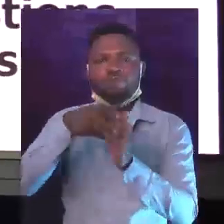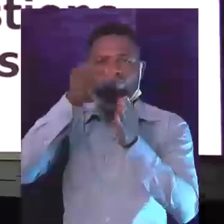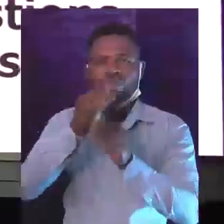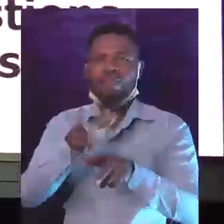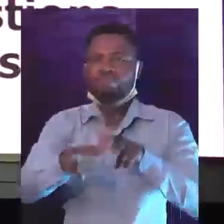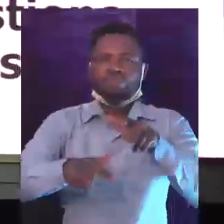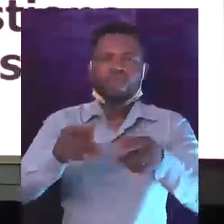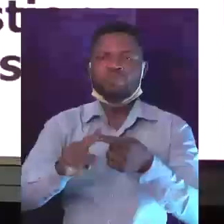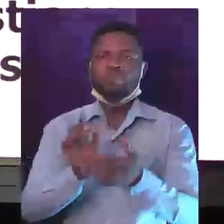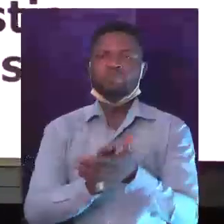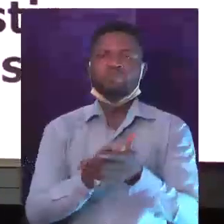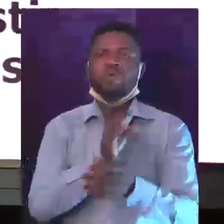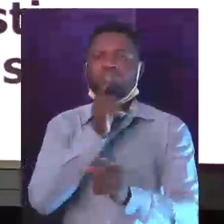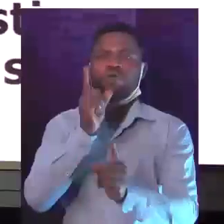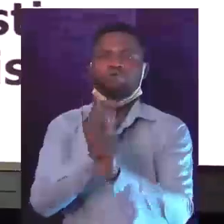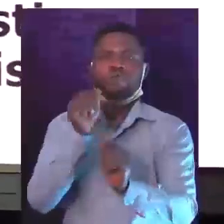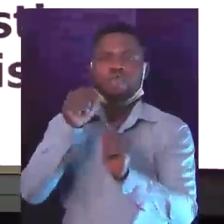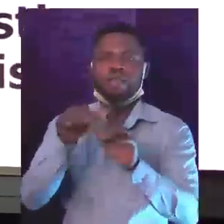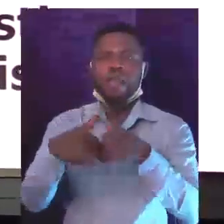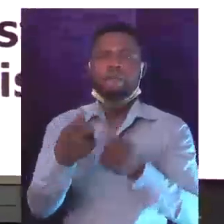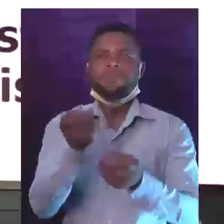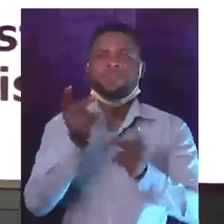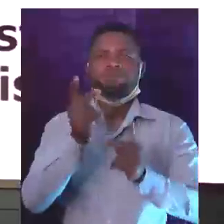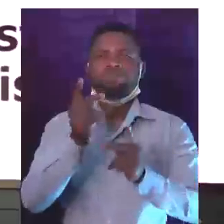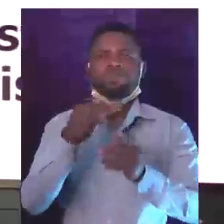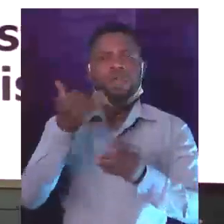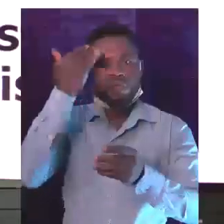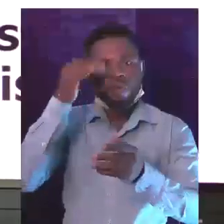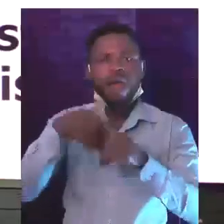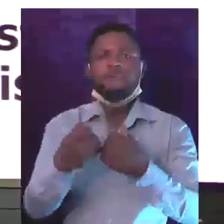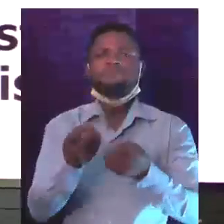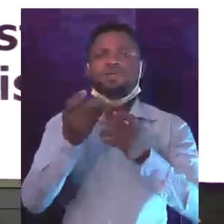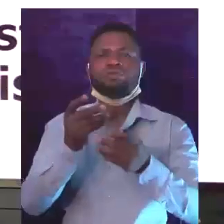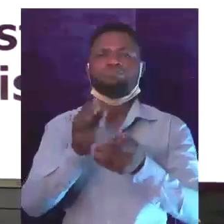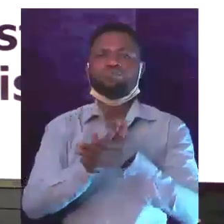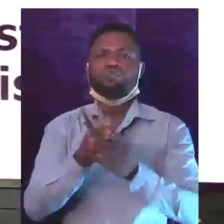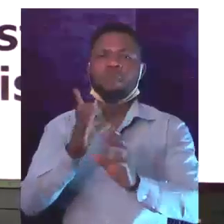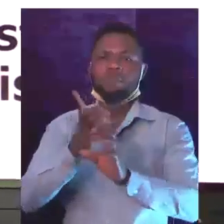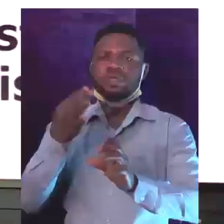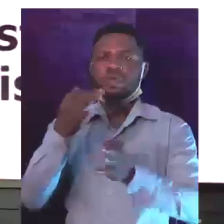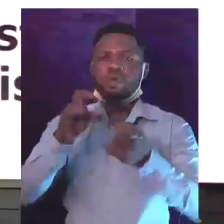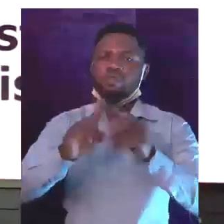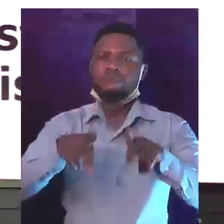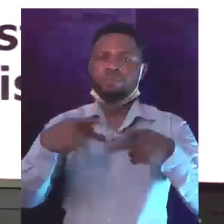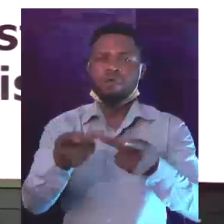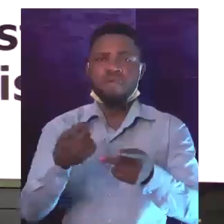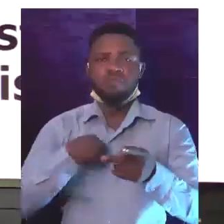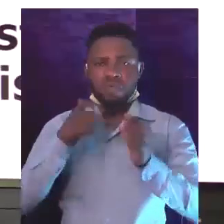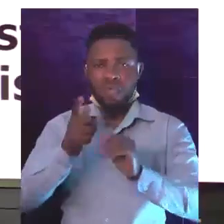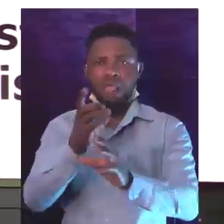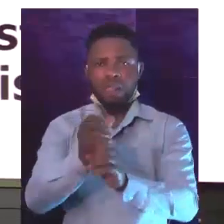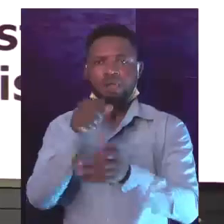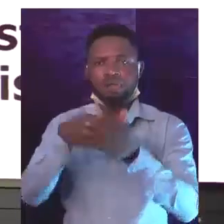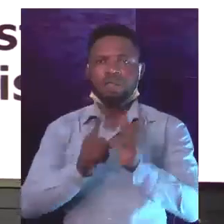to school, and they know just exactly how many school buses or the capacity of the school buses that they are going to provide. We can only get